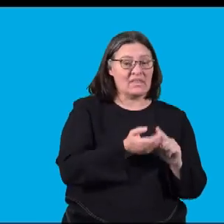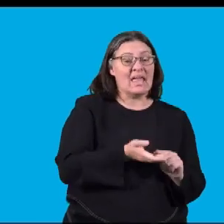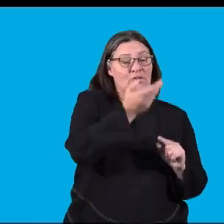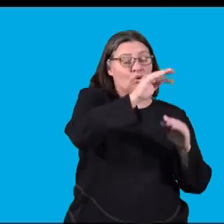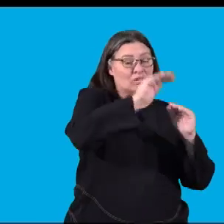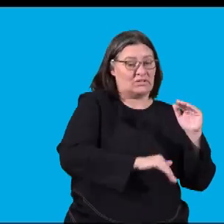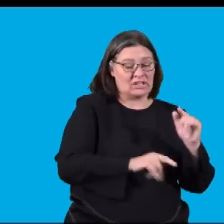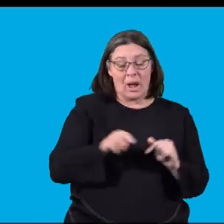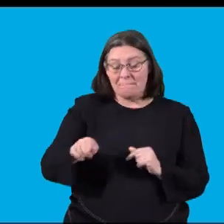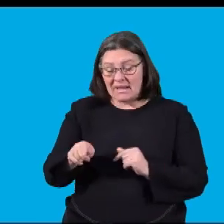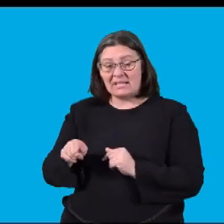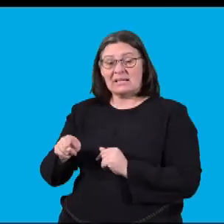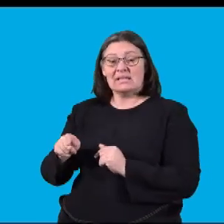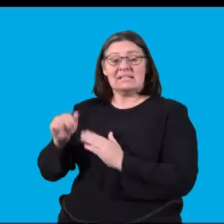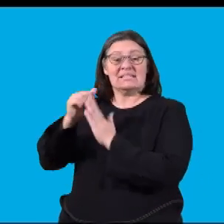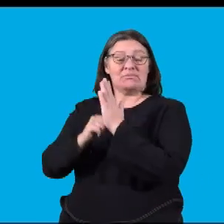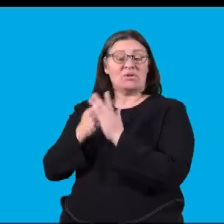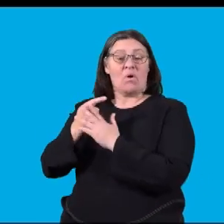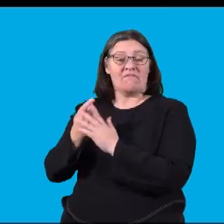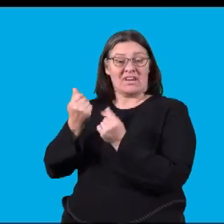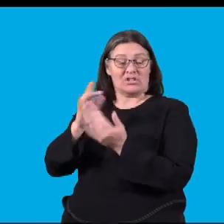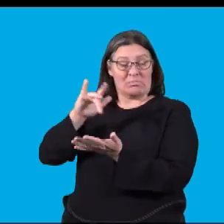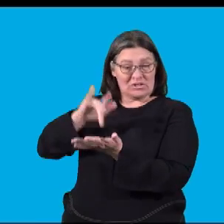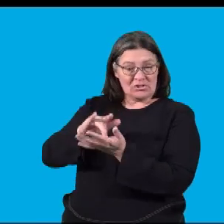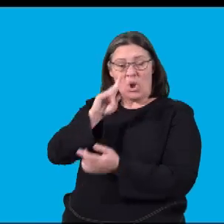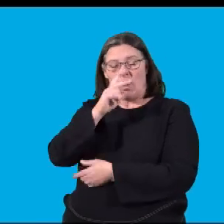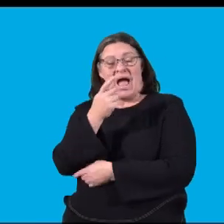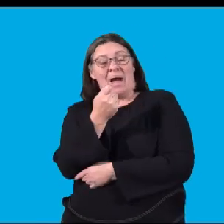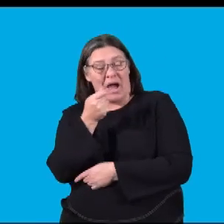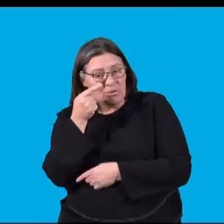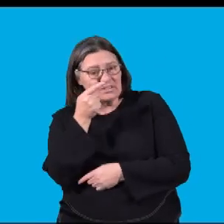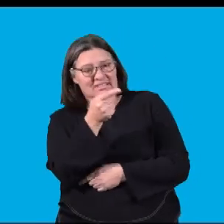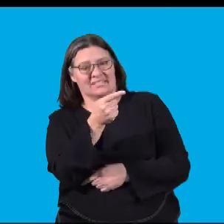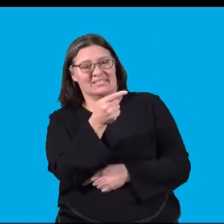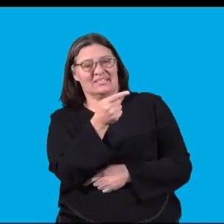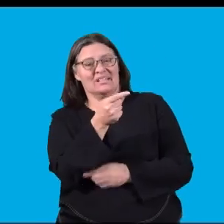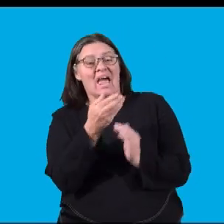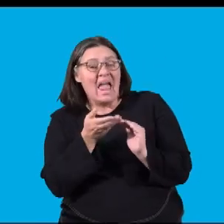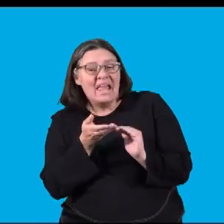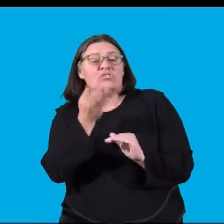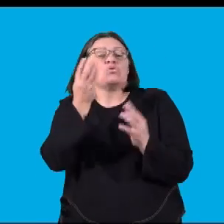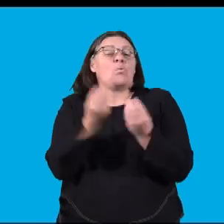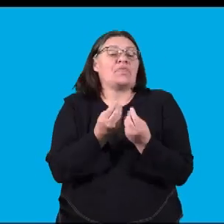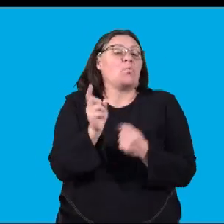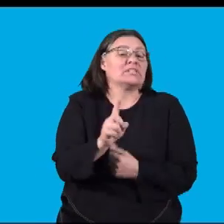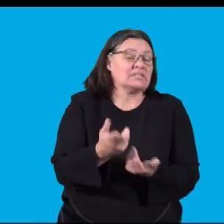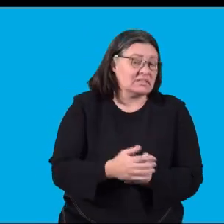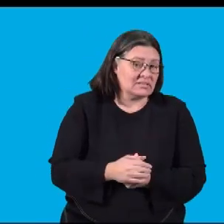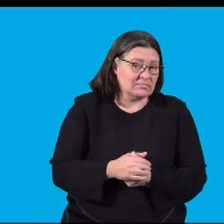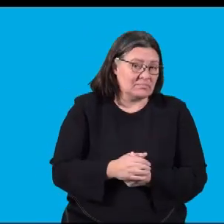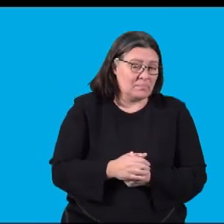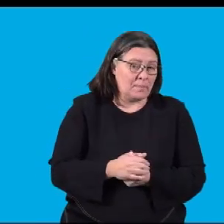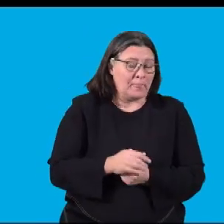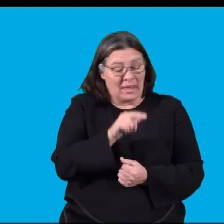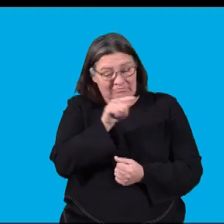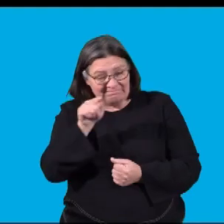decrease. But in the statement of financial position, we look at the amount that it has been increased to. So we take